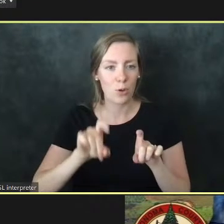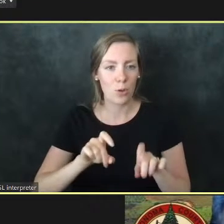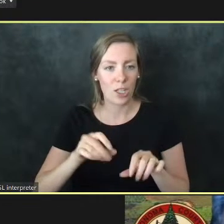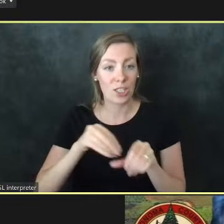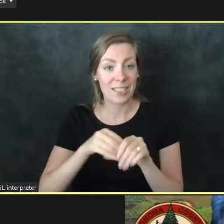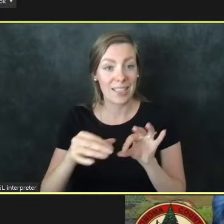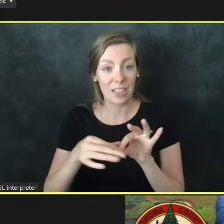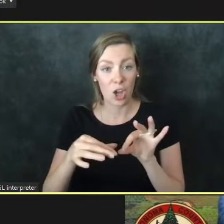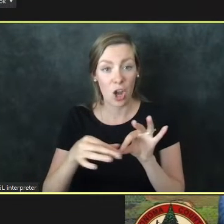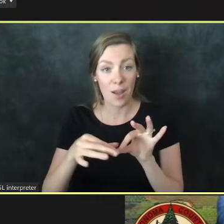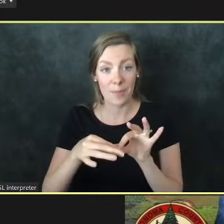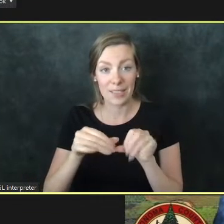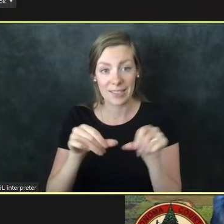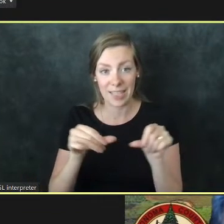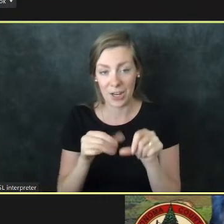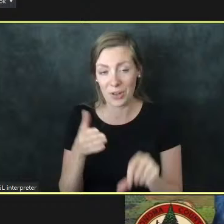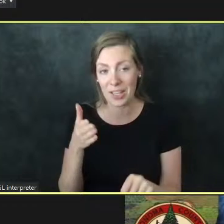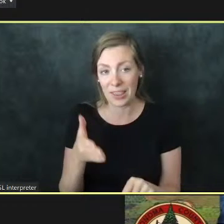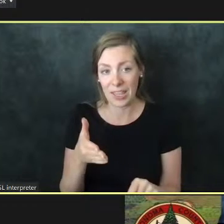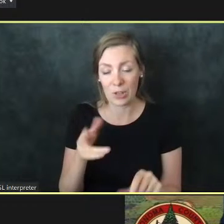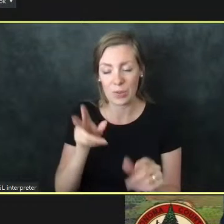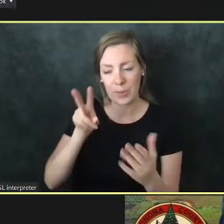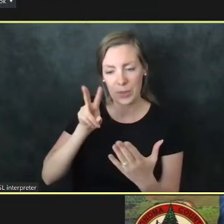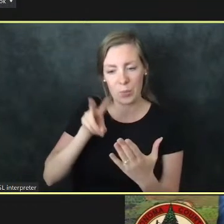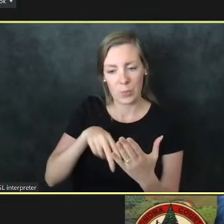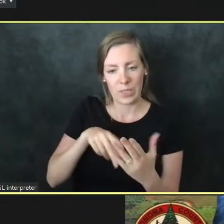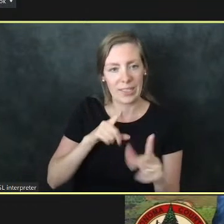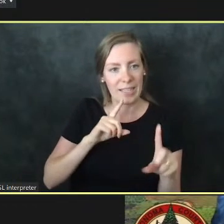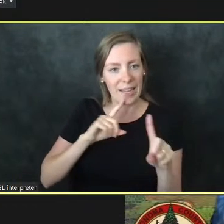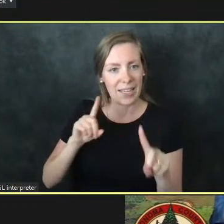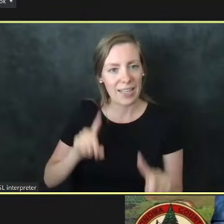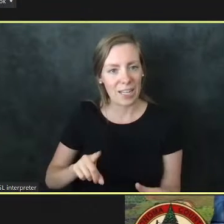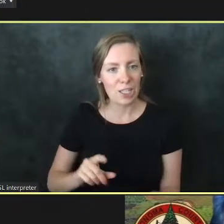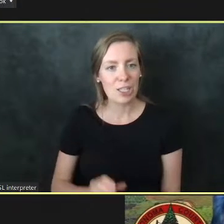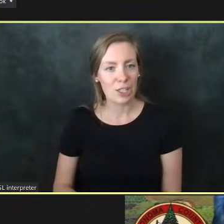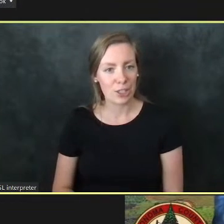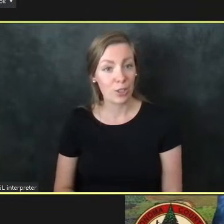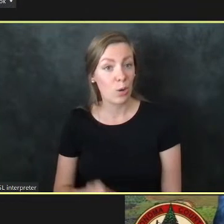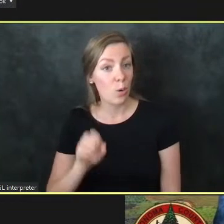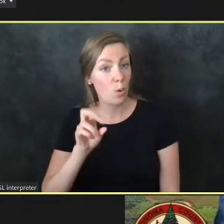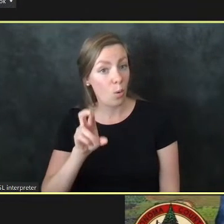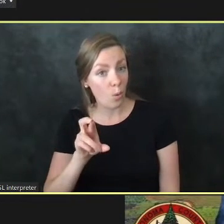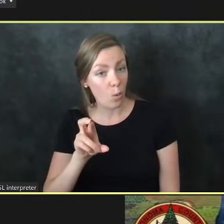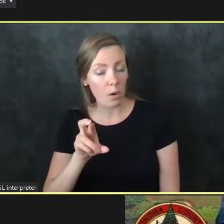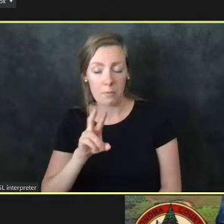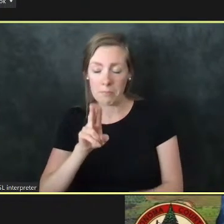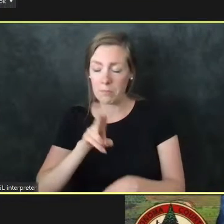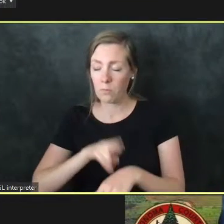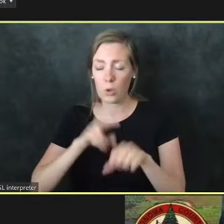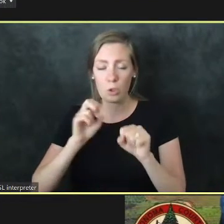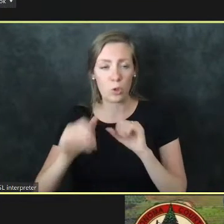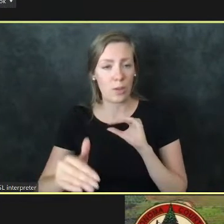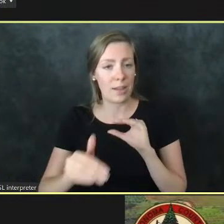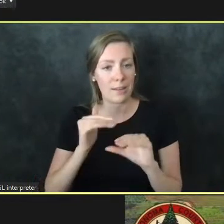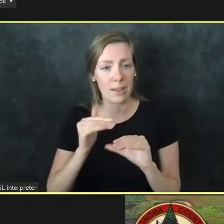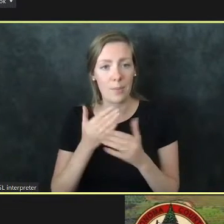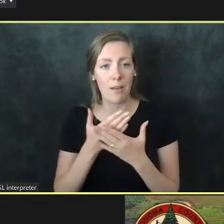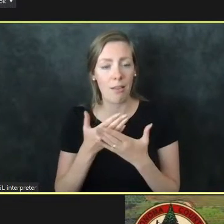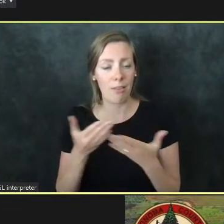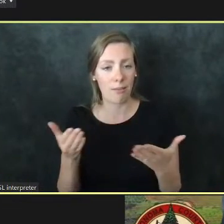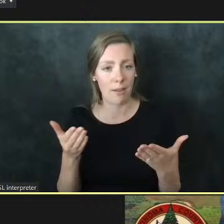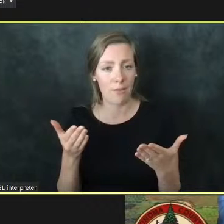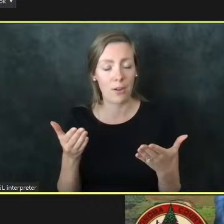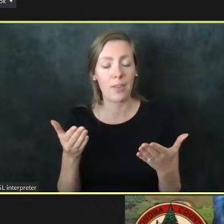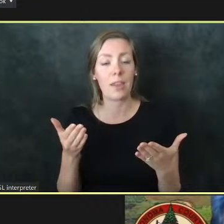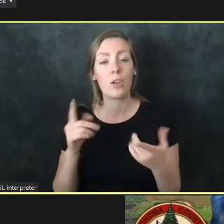de la área de comentarios o preguntas. También otro pueden mandar por